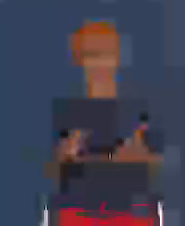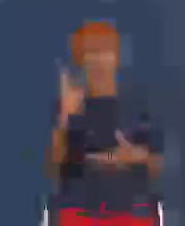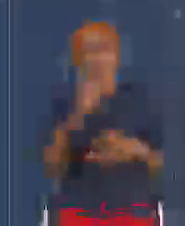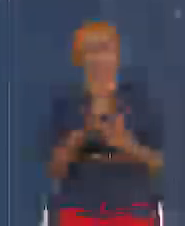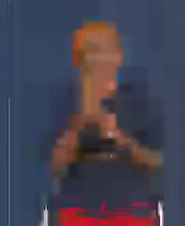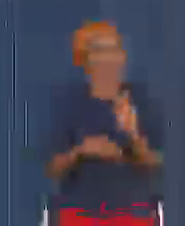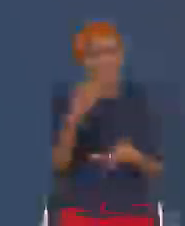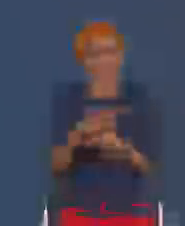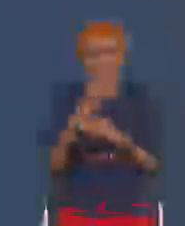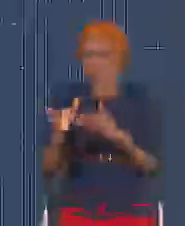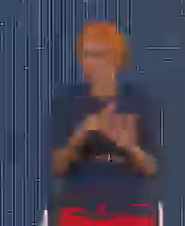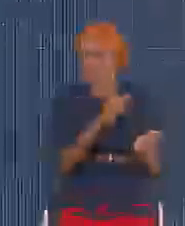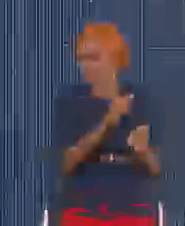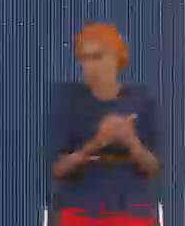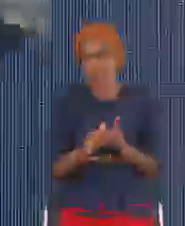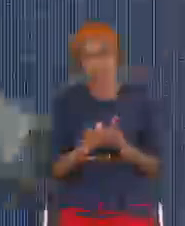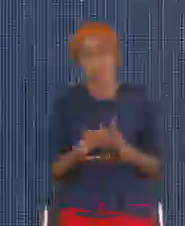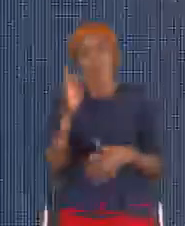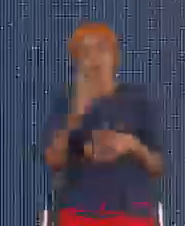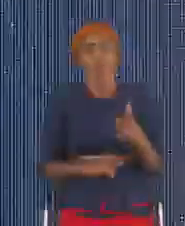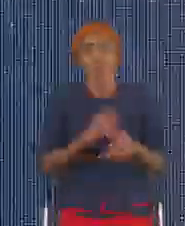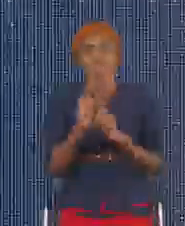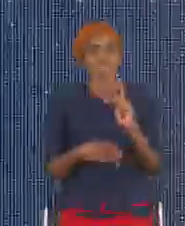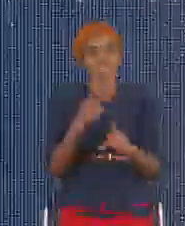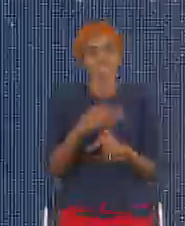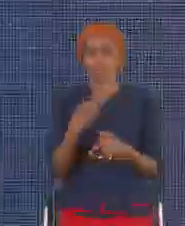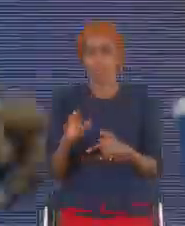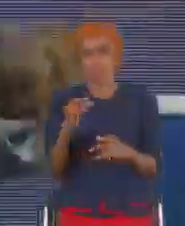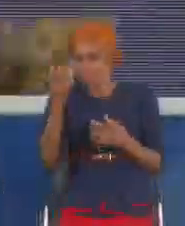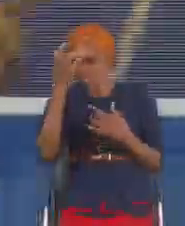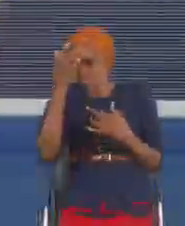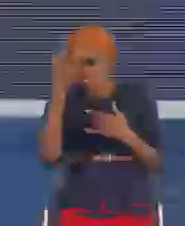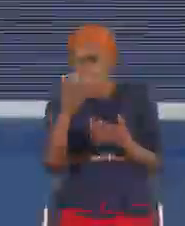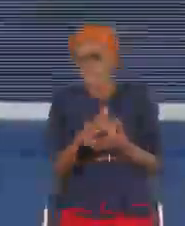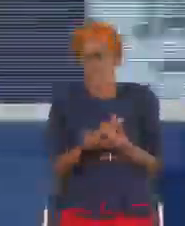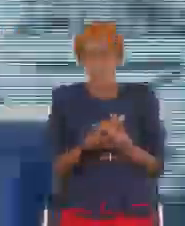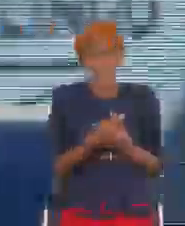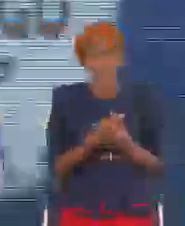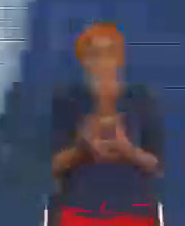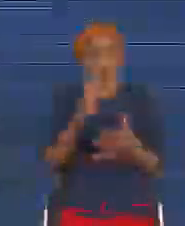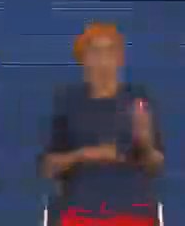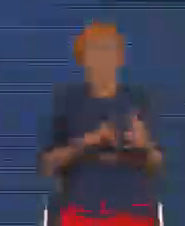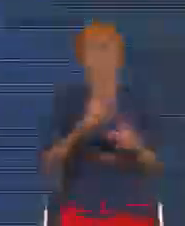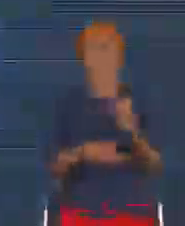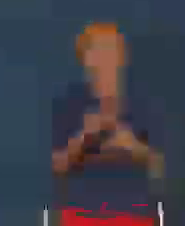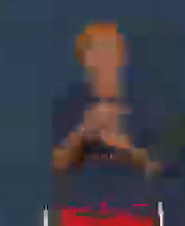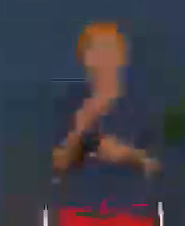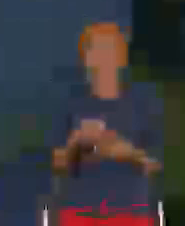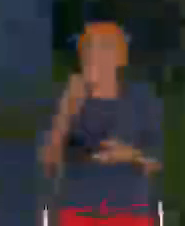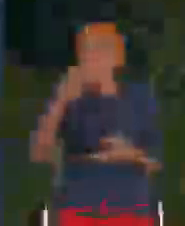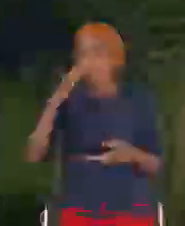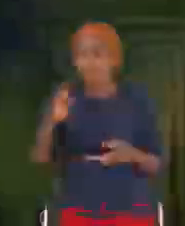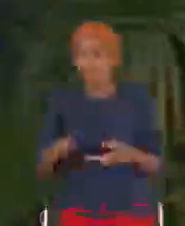of devastation? And what kind of disease? And what kind of evil does that